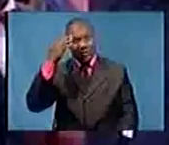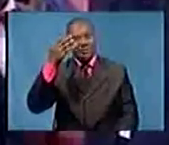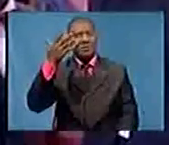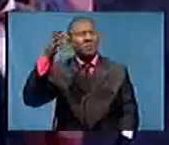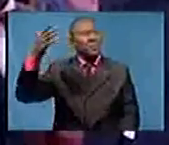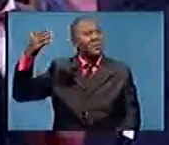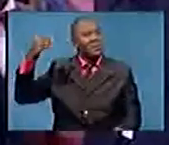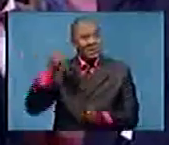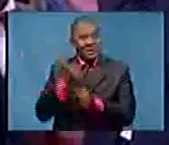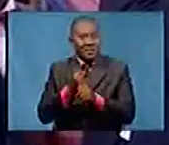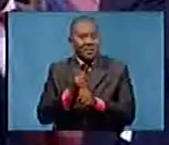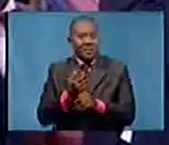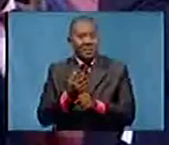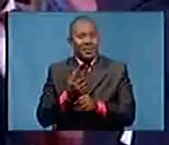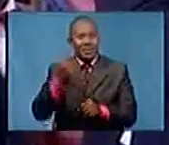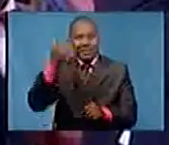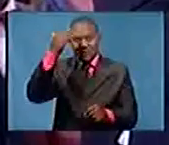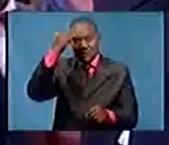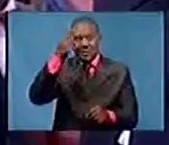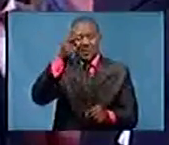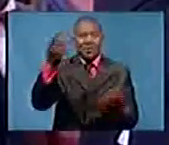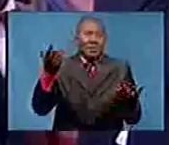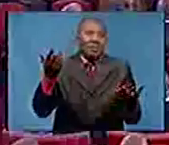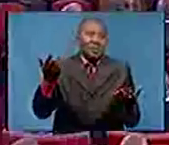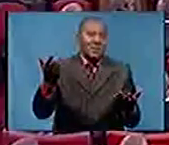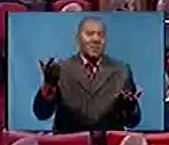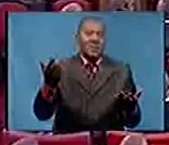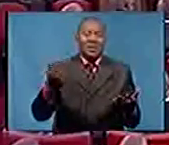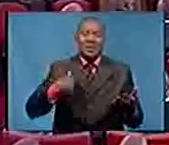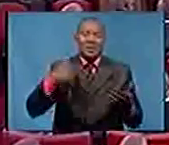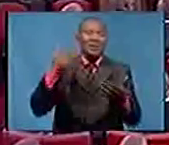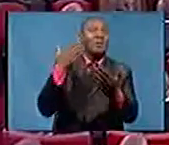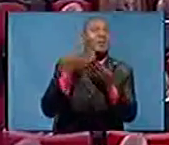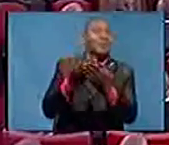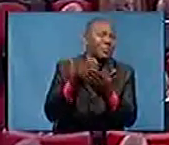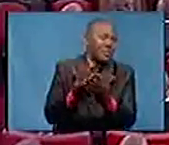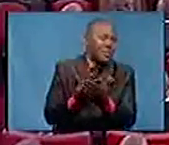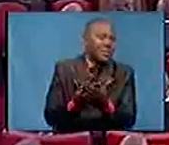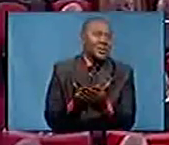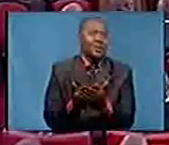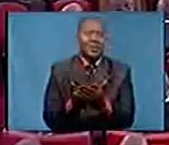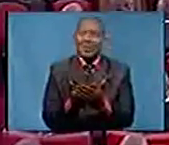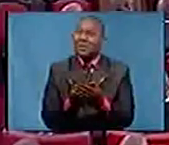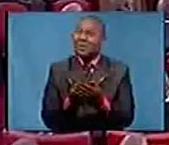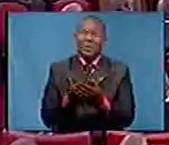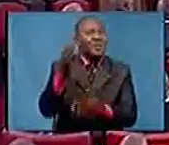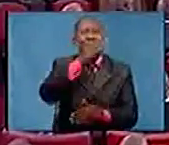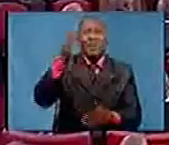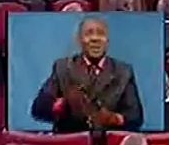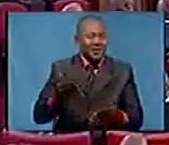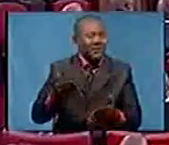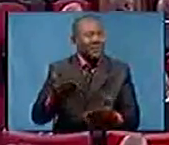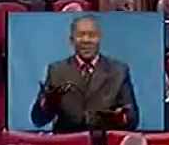So why you want to take up judicial arms, you will do it. But I pleaded with you today never to take up judicial arms.